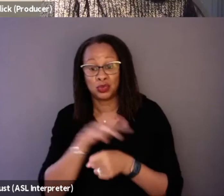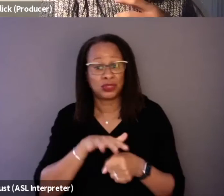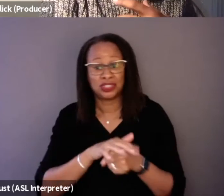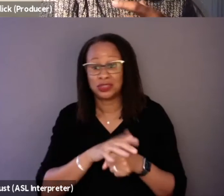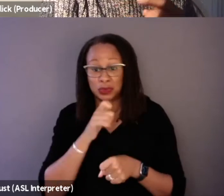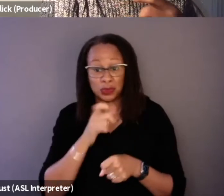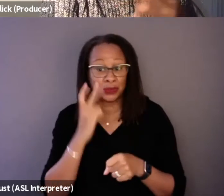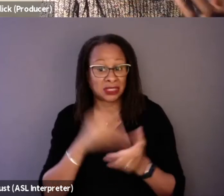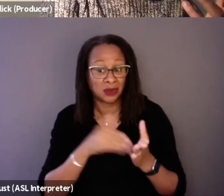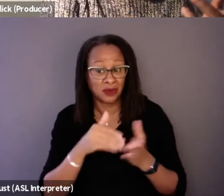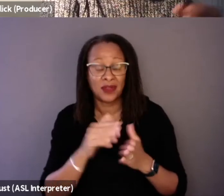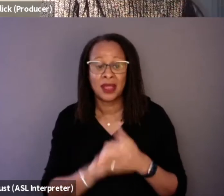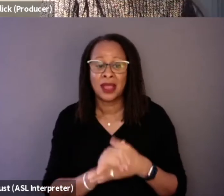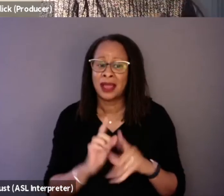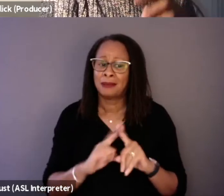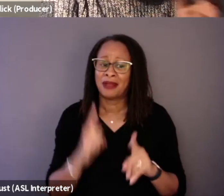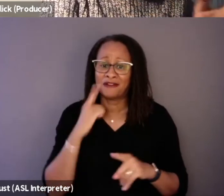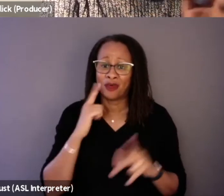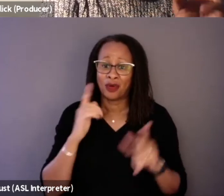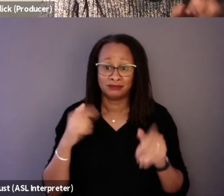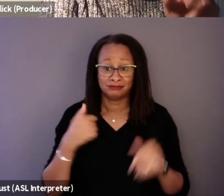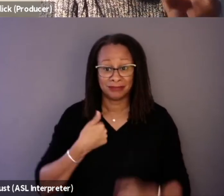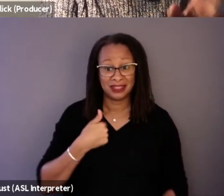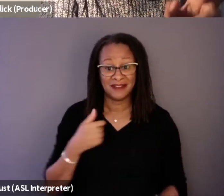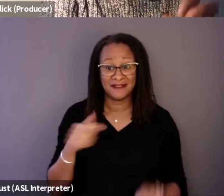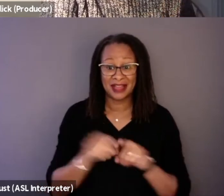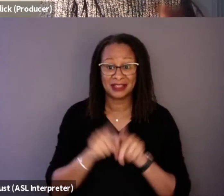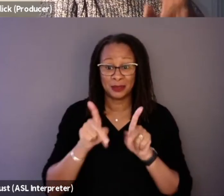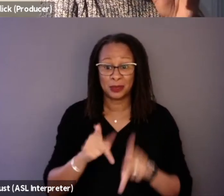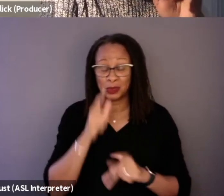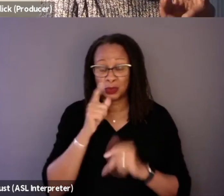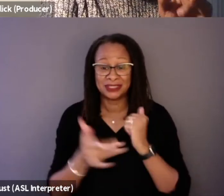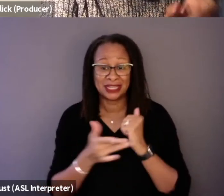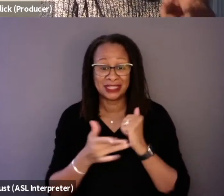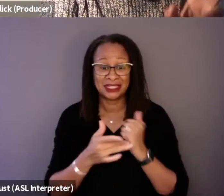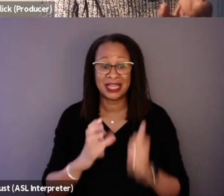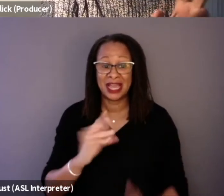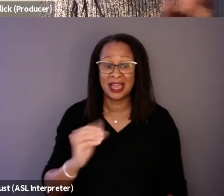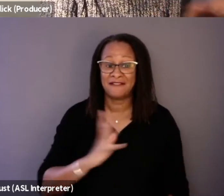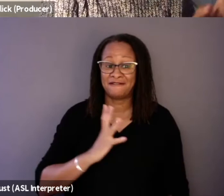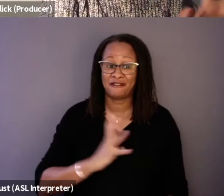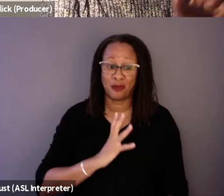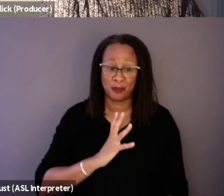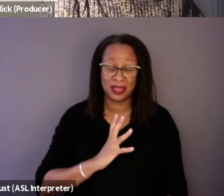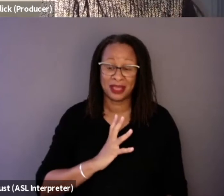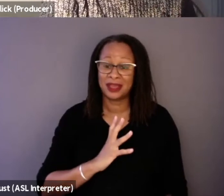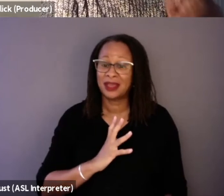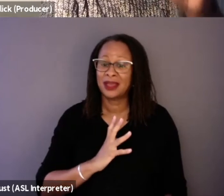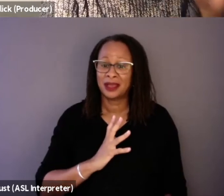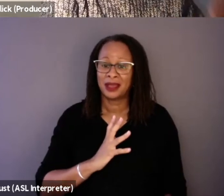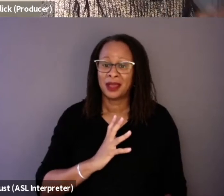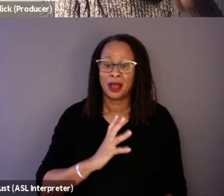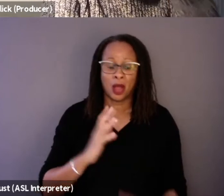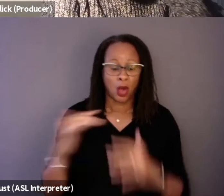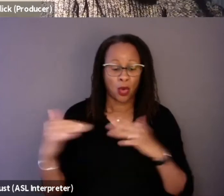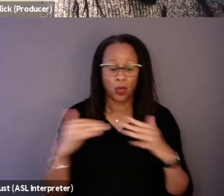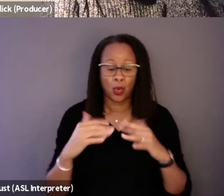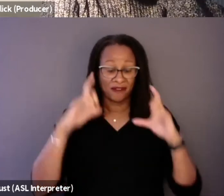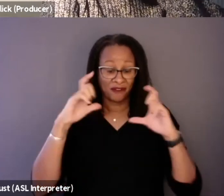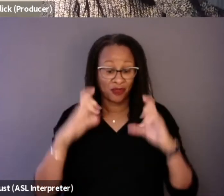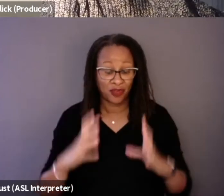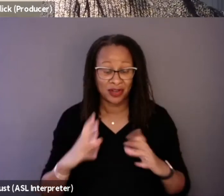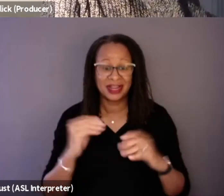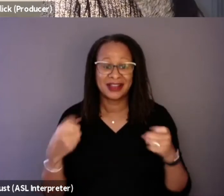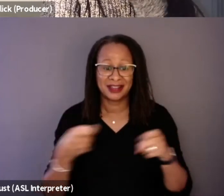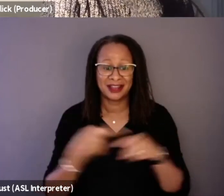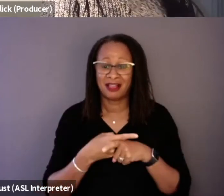oddly, as someone who for years was technically and formally a war photographer and a conflict, and I did